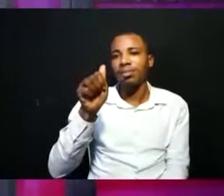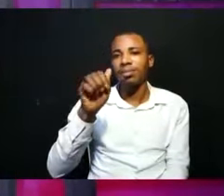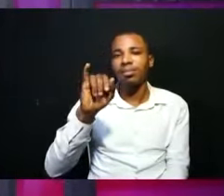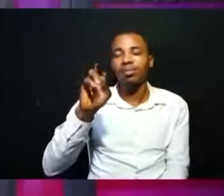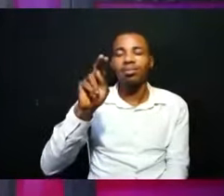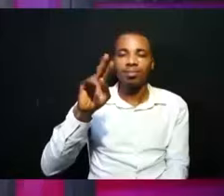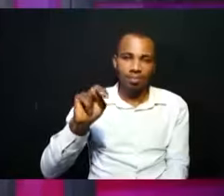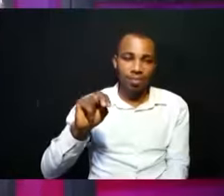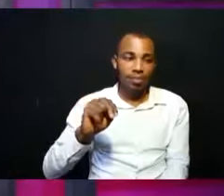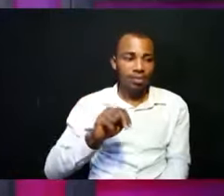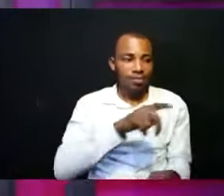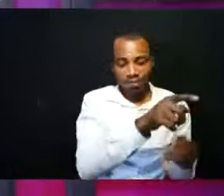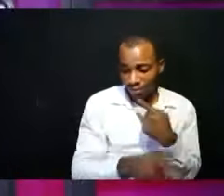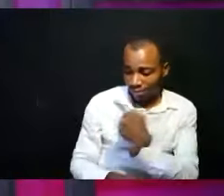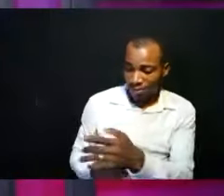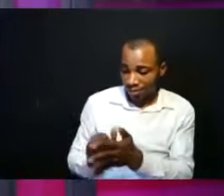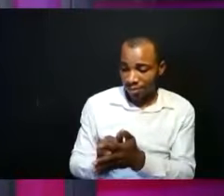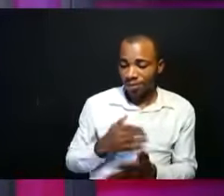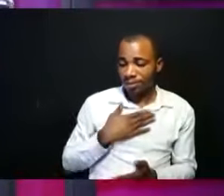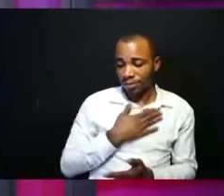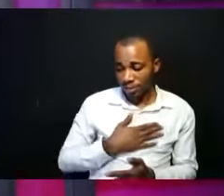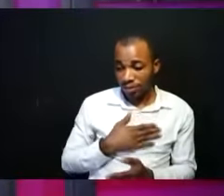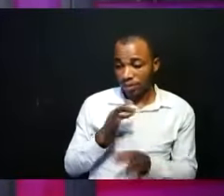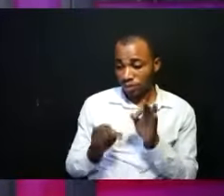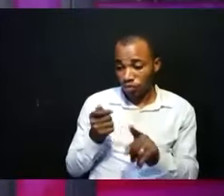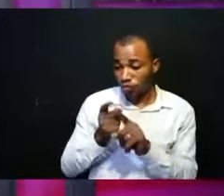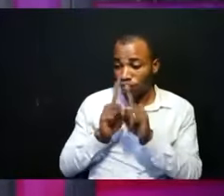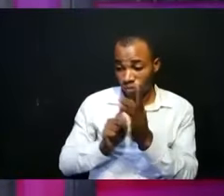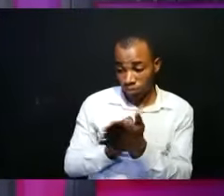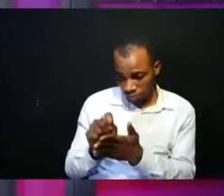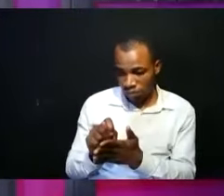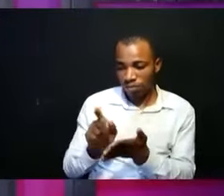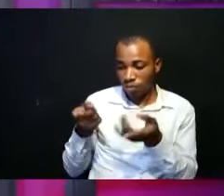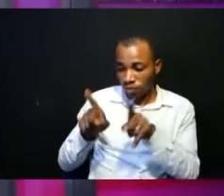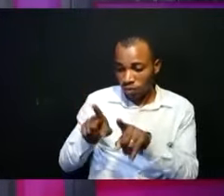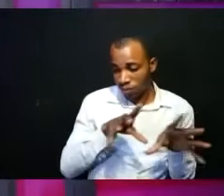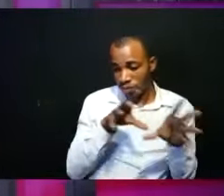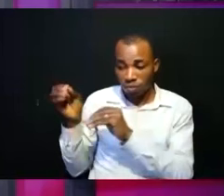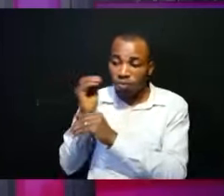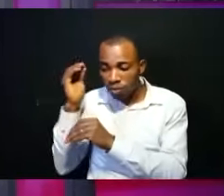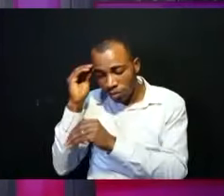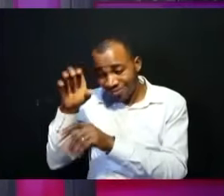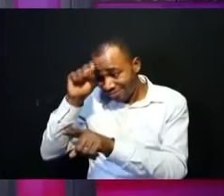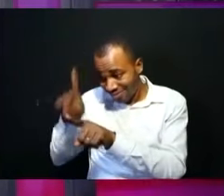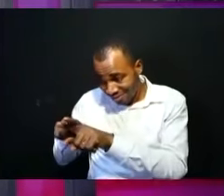then when they have to come back, they have to come with their brother.